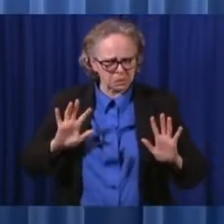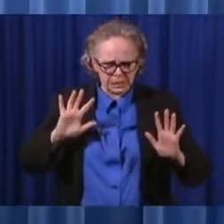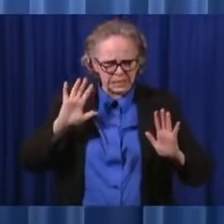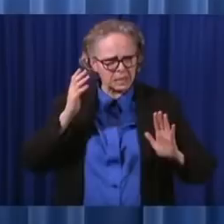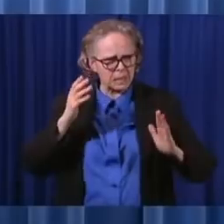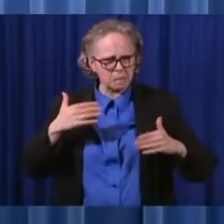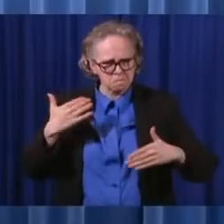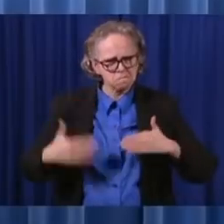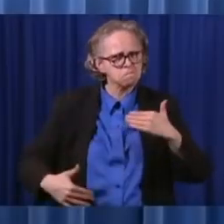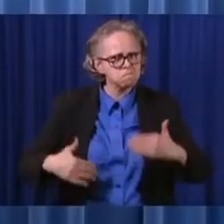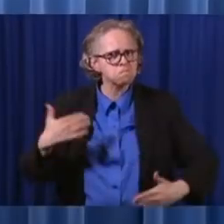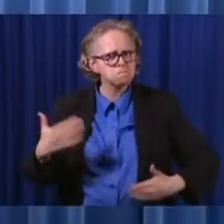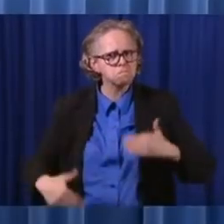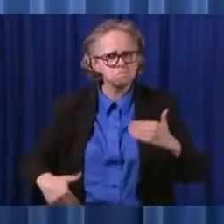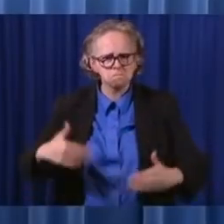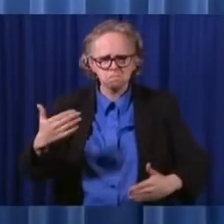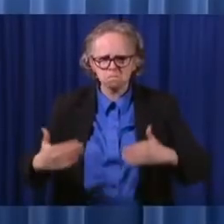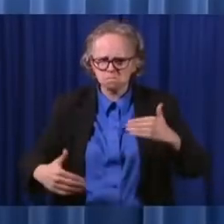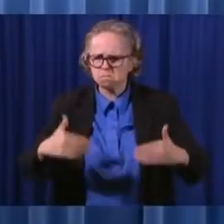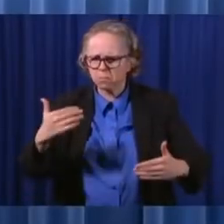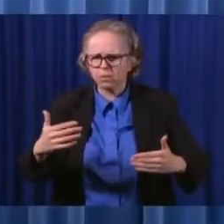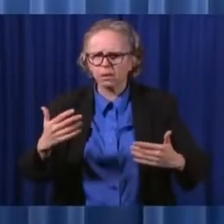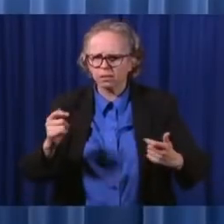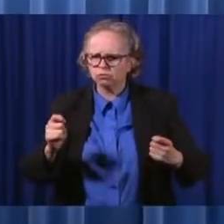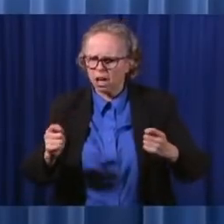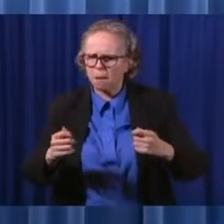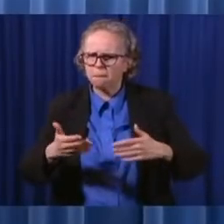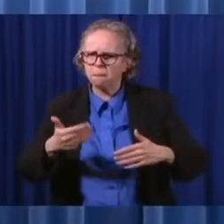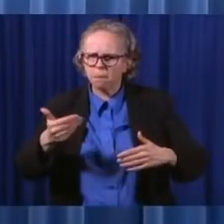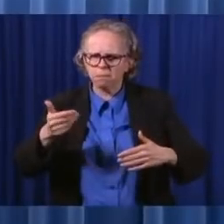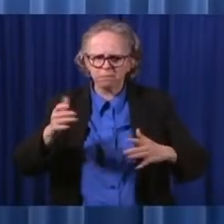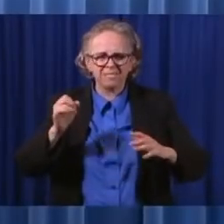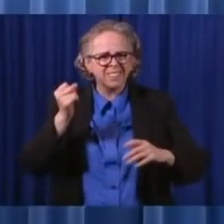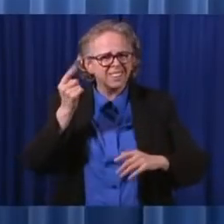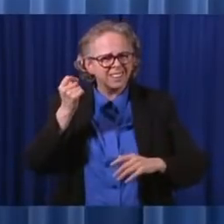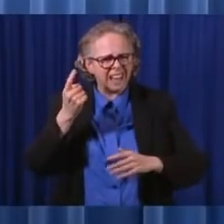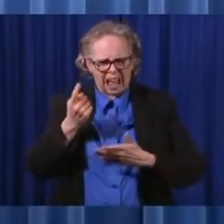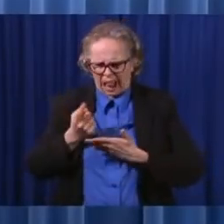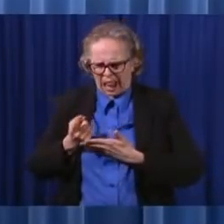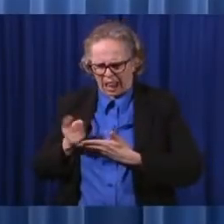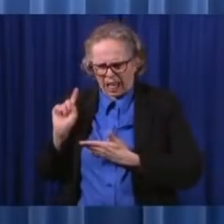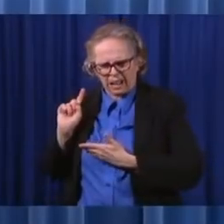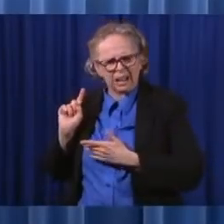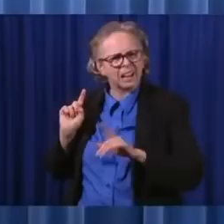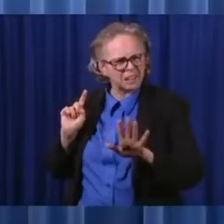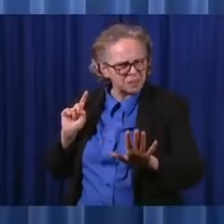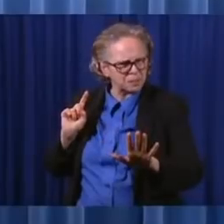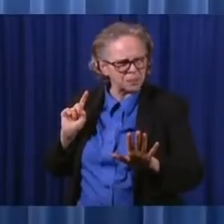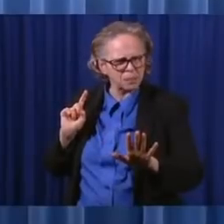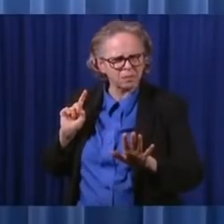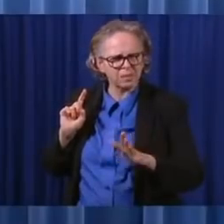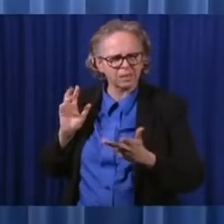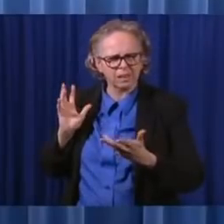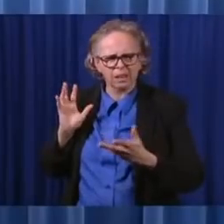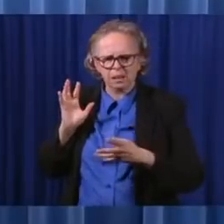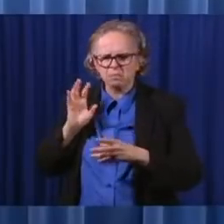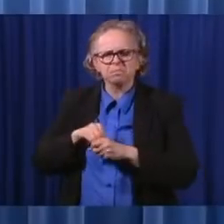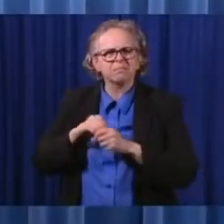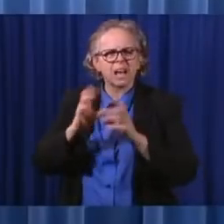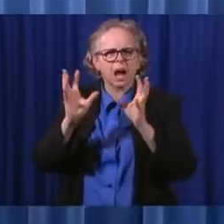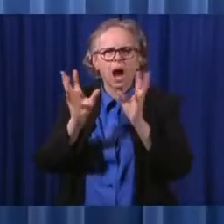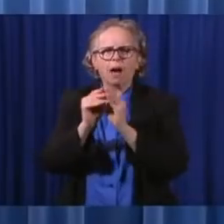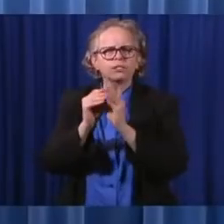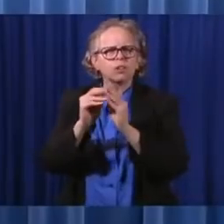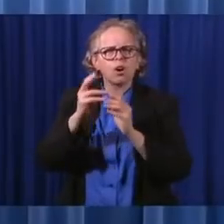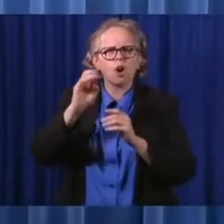ago, I think it was approximately a week ago, John, we had a conference call with some of these that I'm going to talk